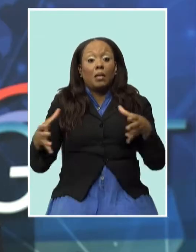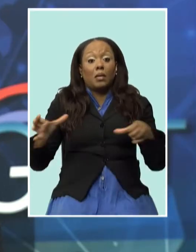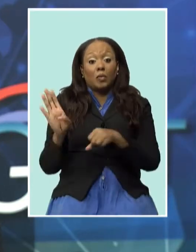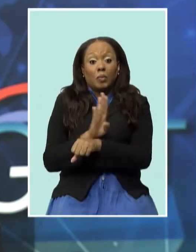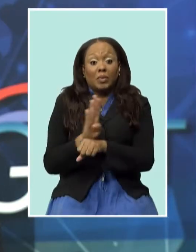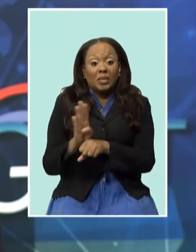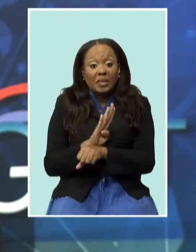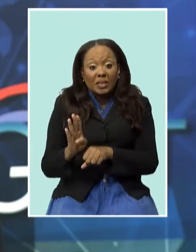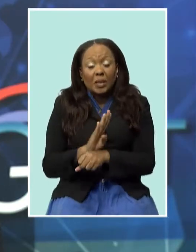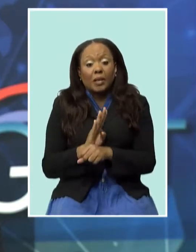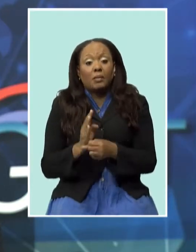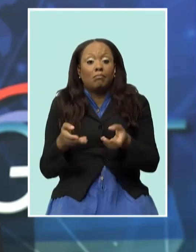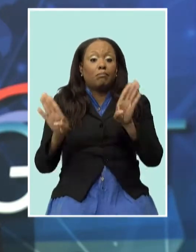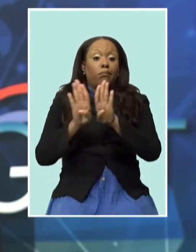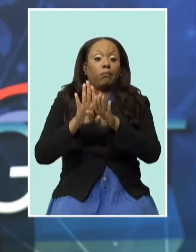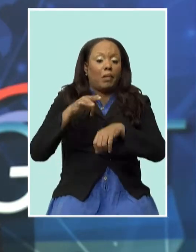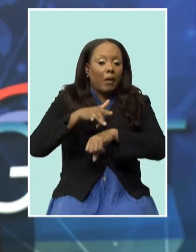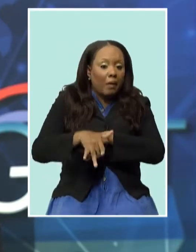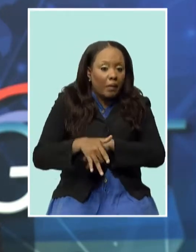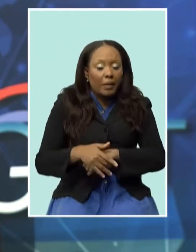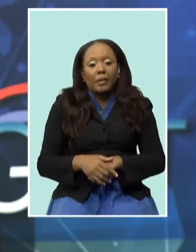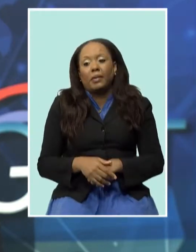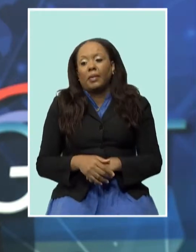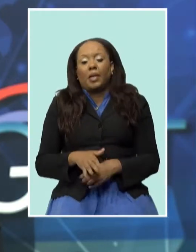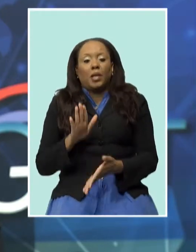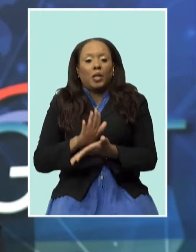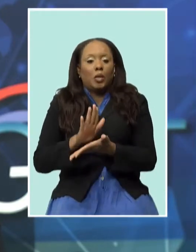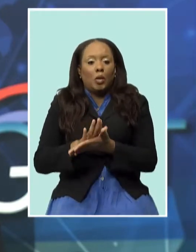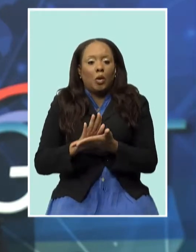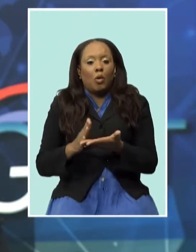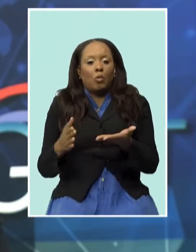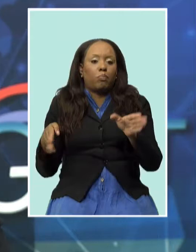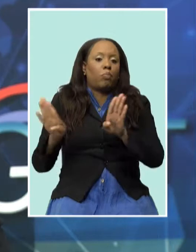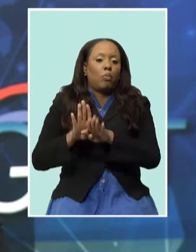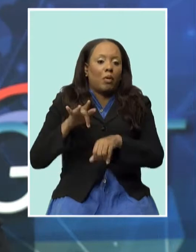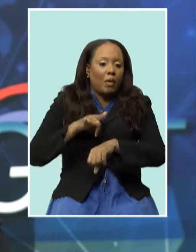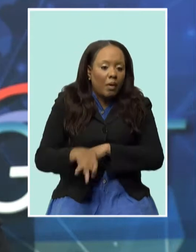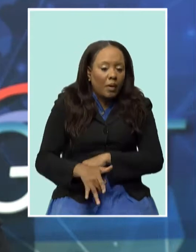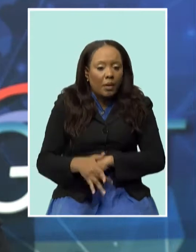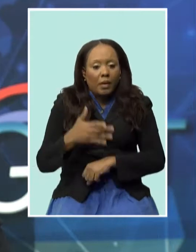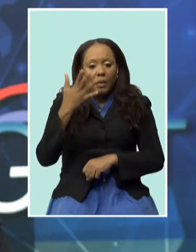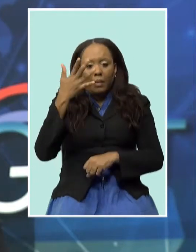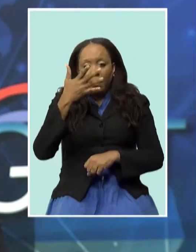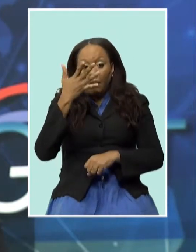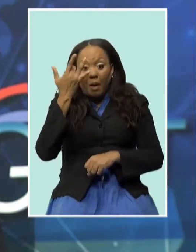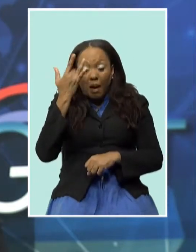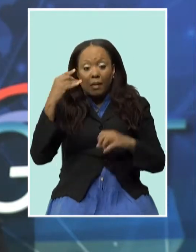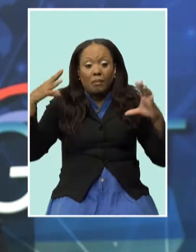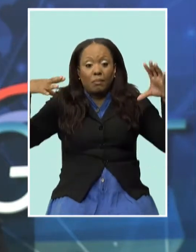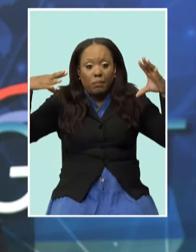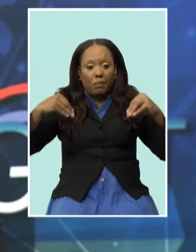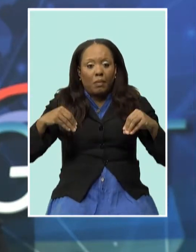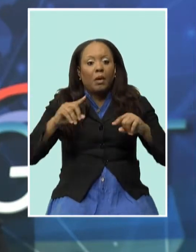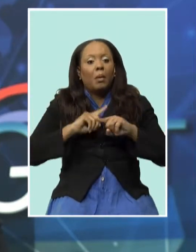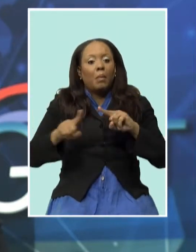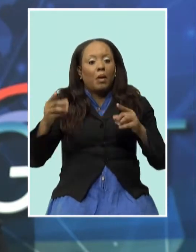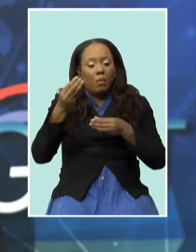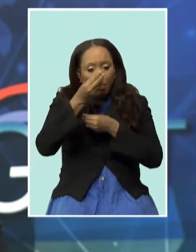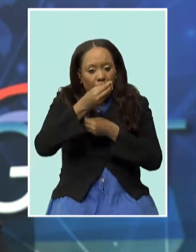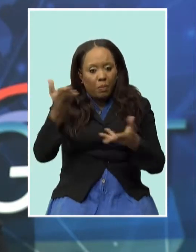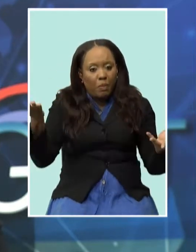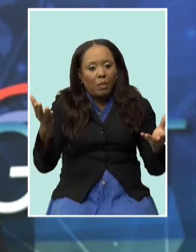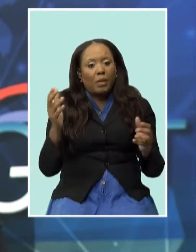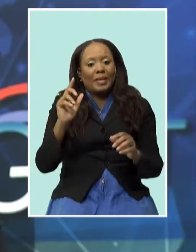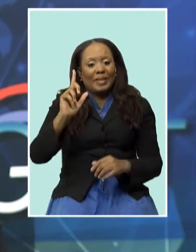early, and some schools as well also cut classes short today. As a result of the outage, we'll bring you more details as they become